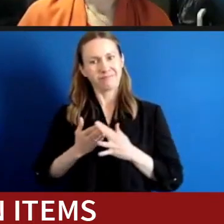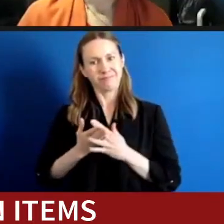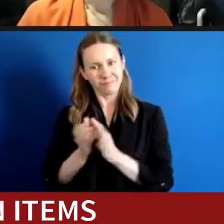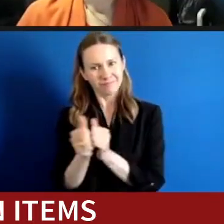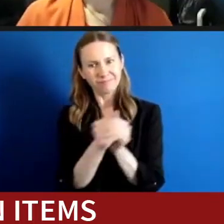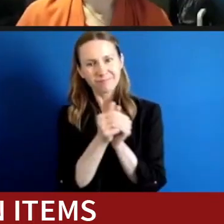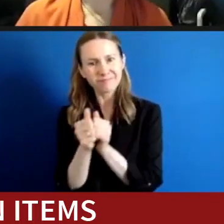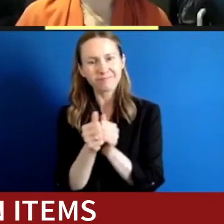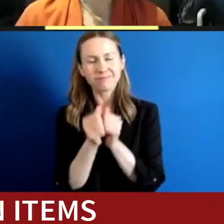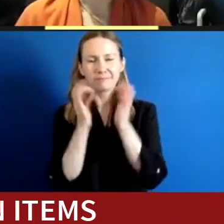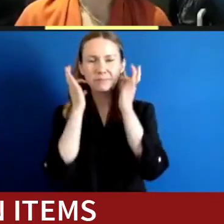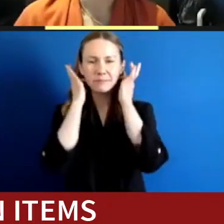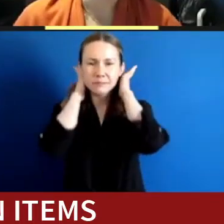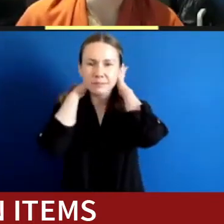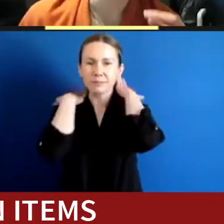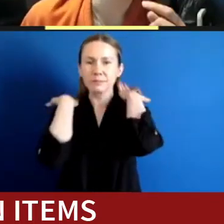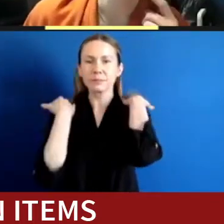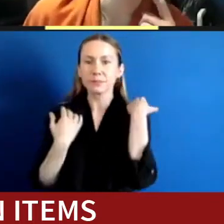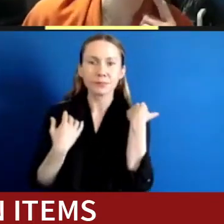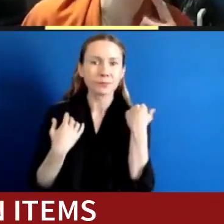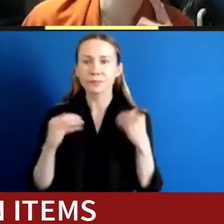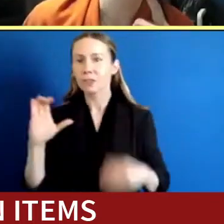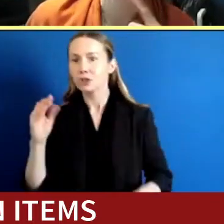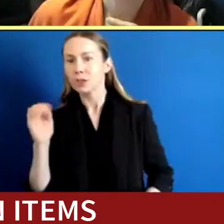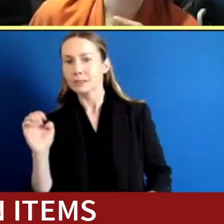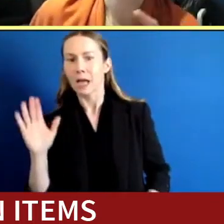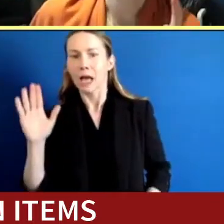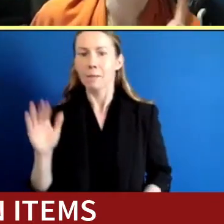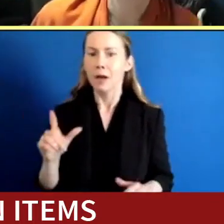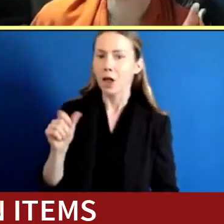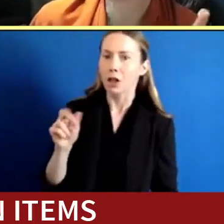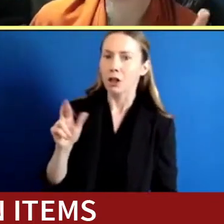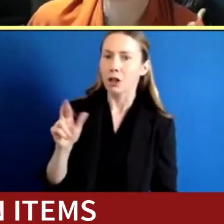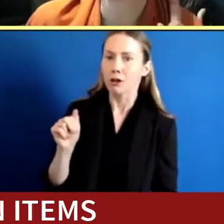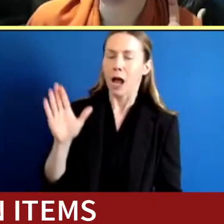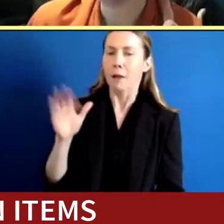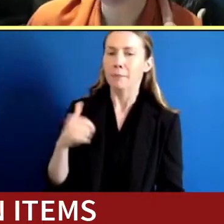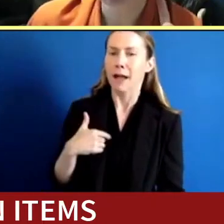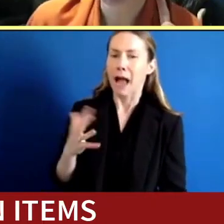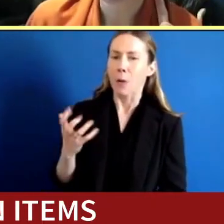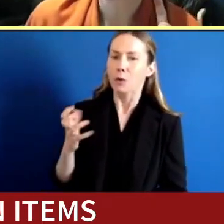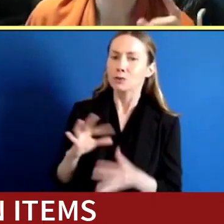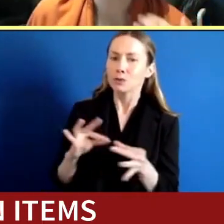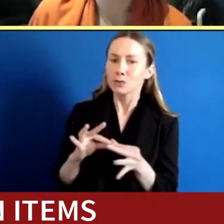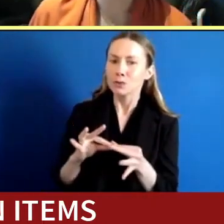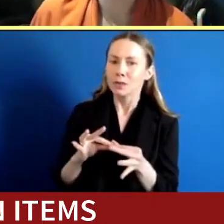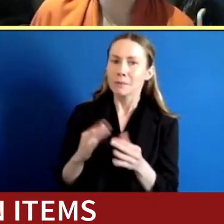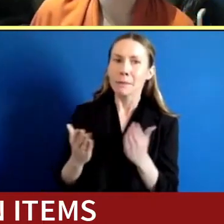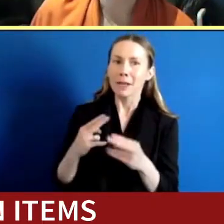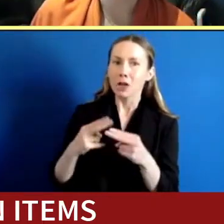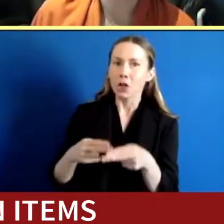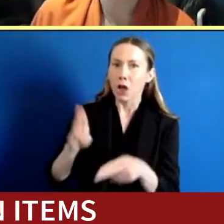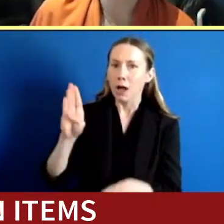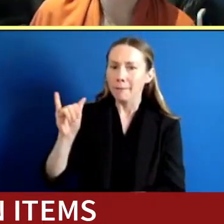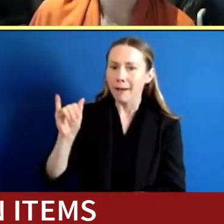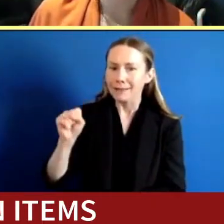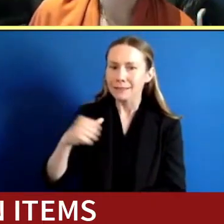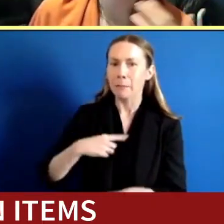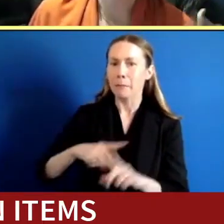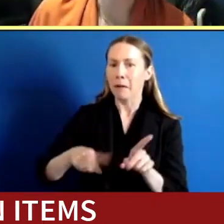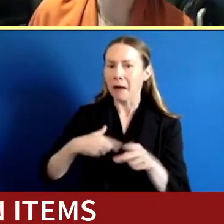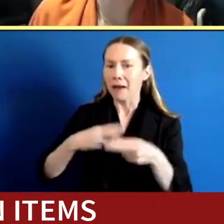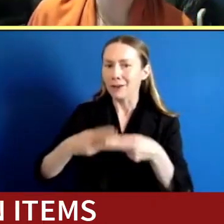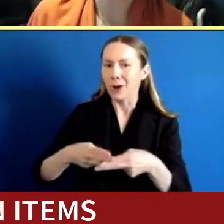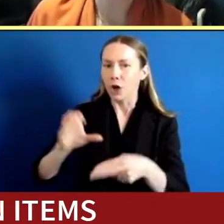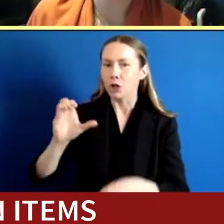Yeah. I'm just gonna jump in and say they might call it bias, but I call it crip wisdom.